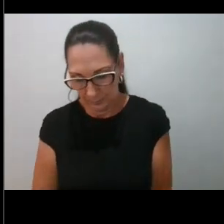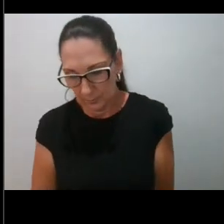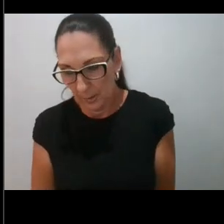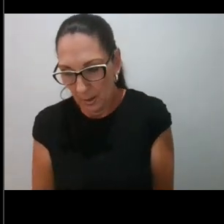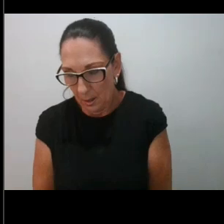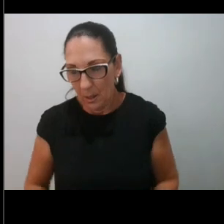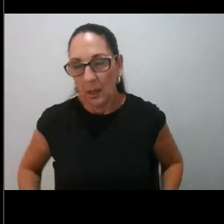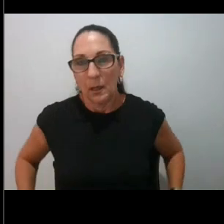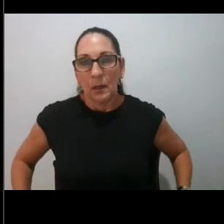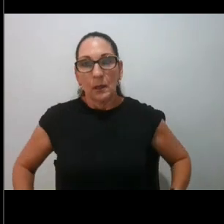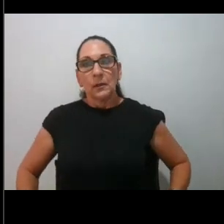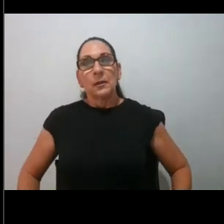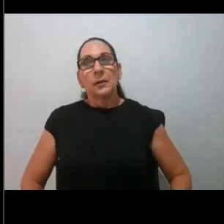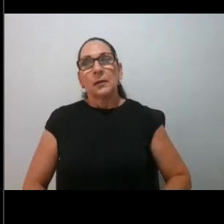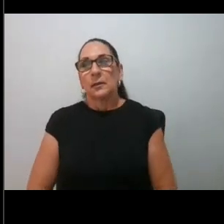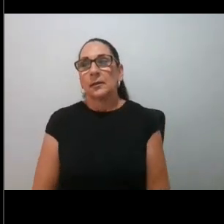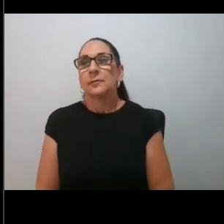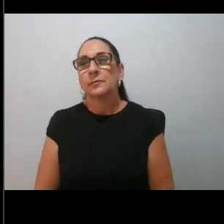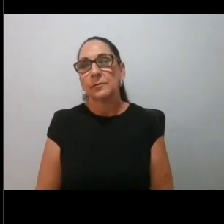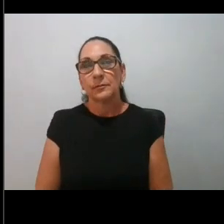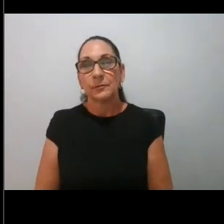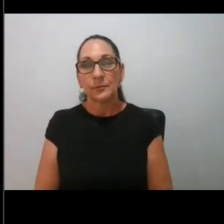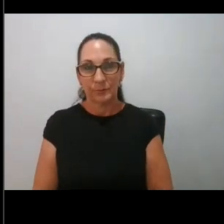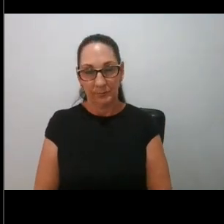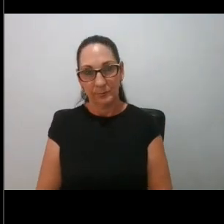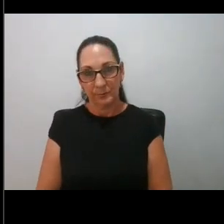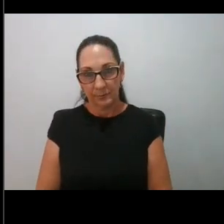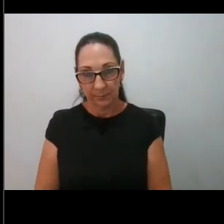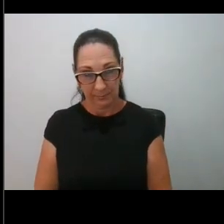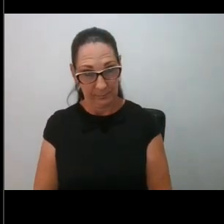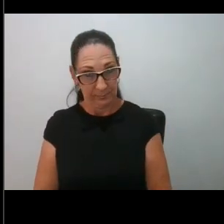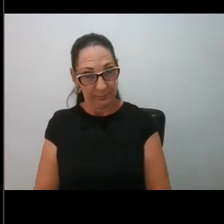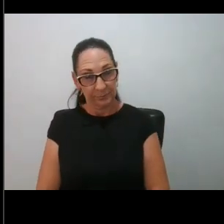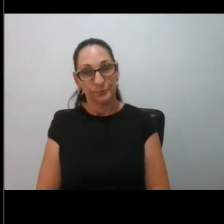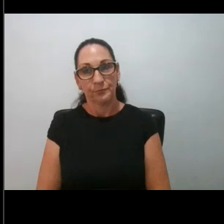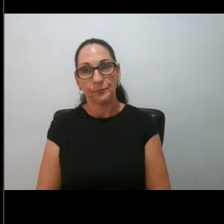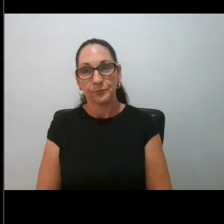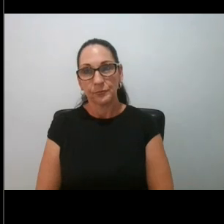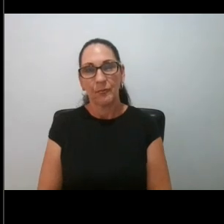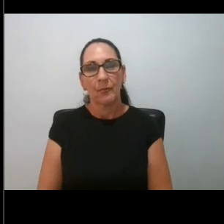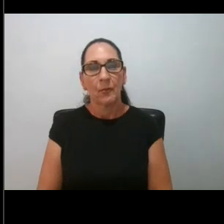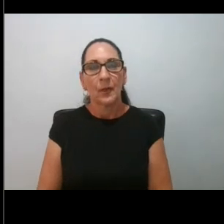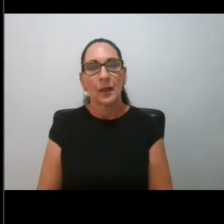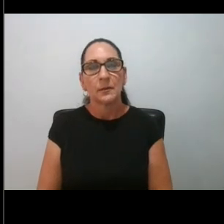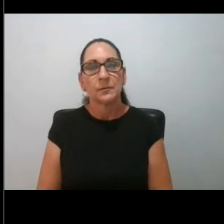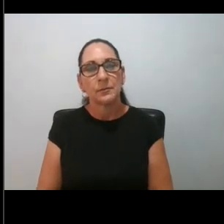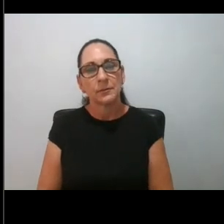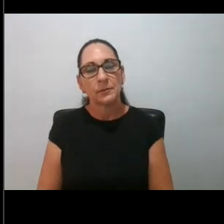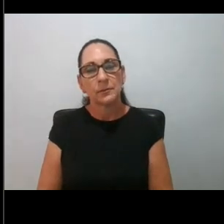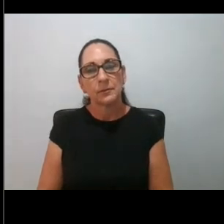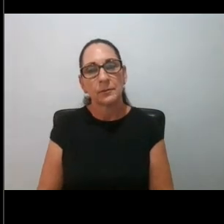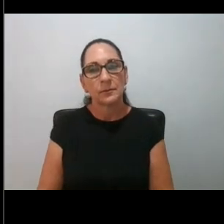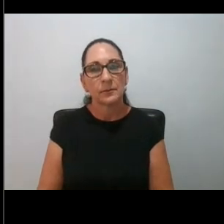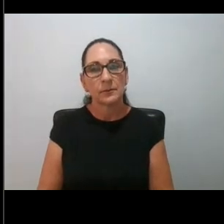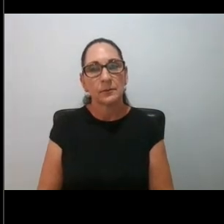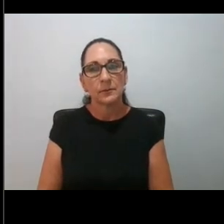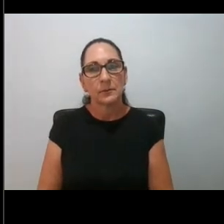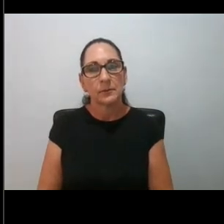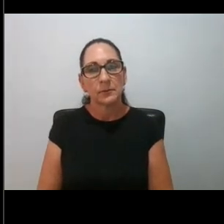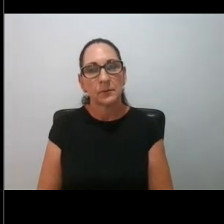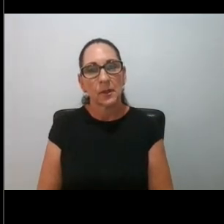Okay, I'll close that off and share the results. So most people are from the other